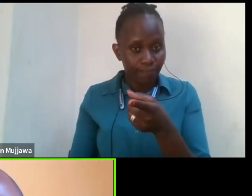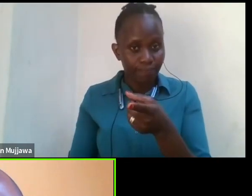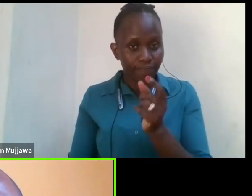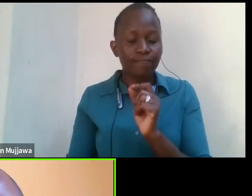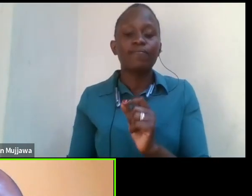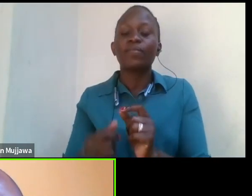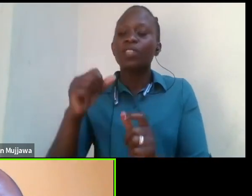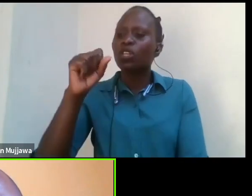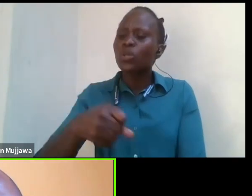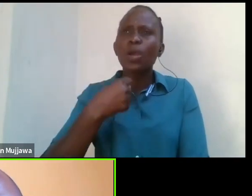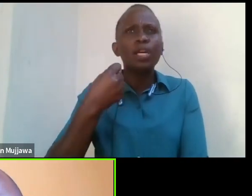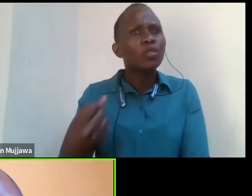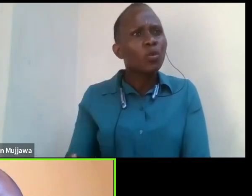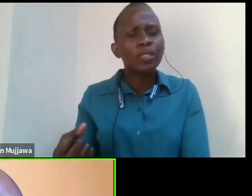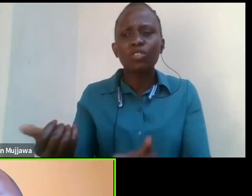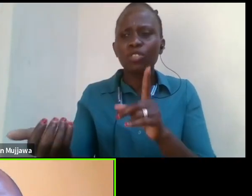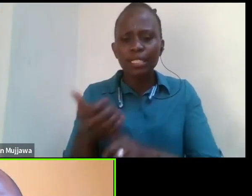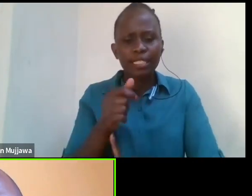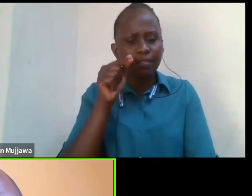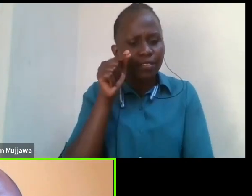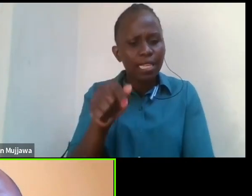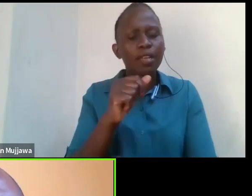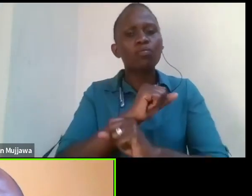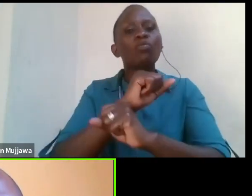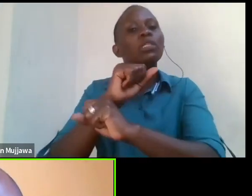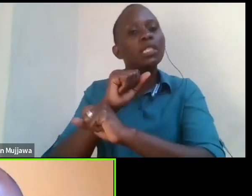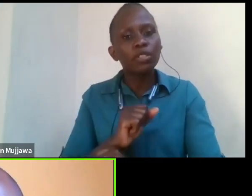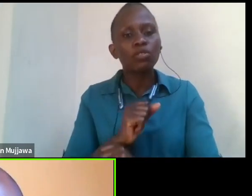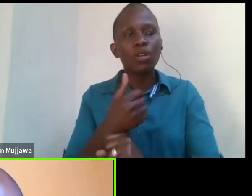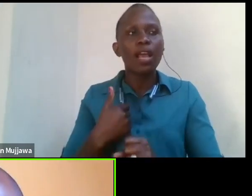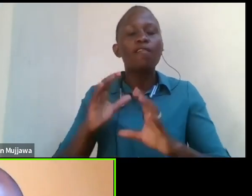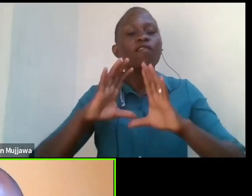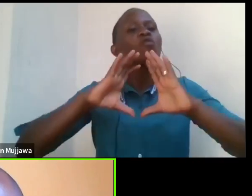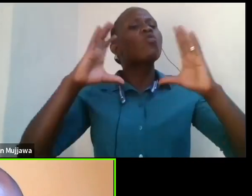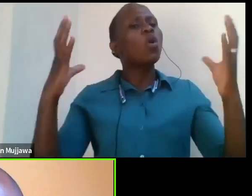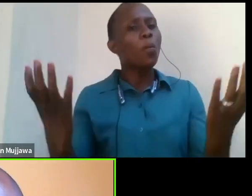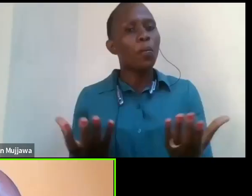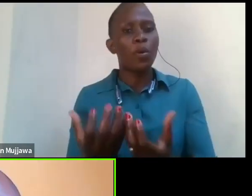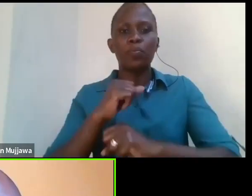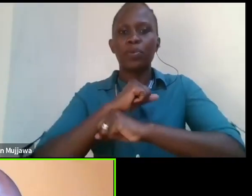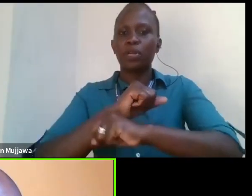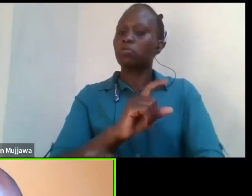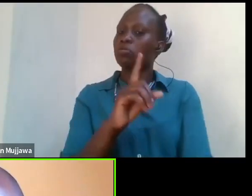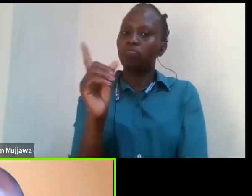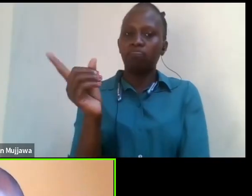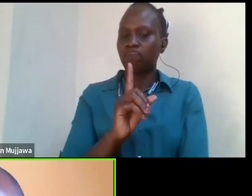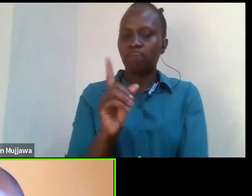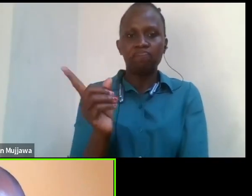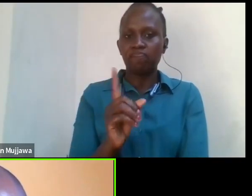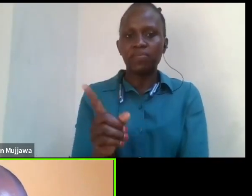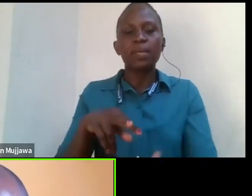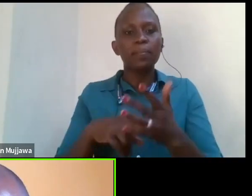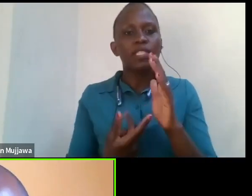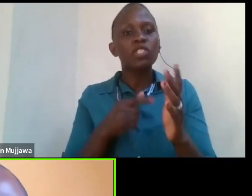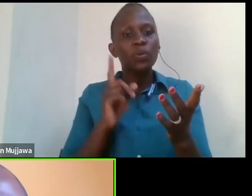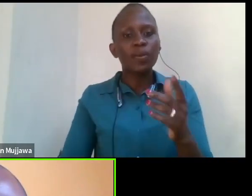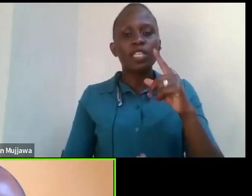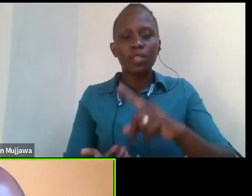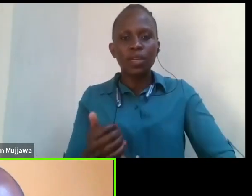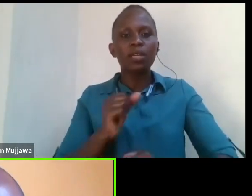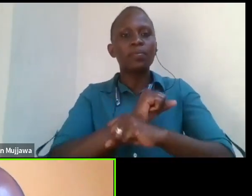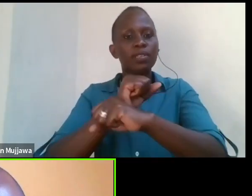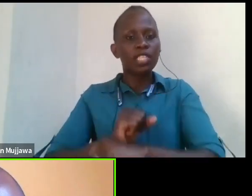you cannot receive that protection. It doesn't cover global protection. That means that you'll only receive protection